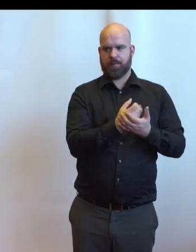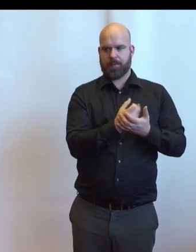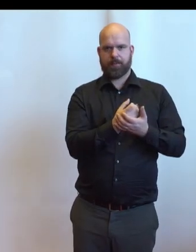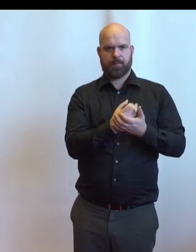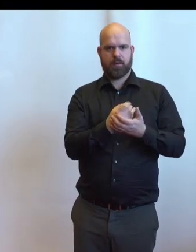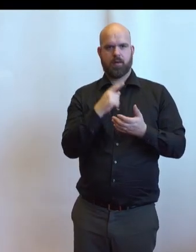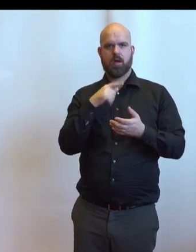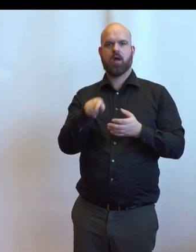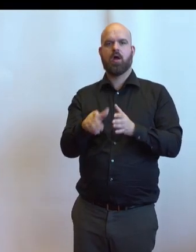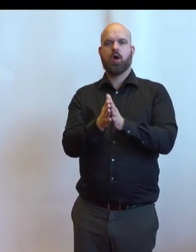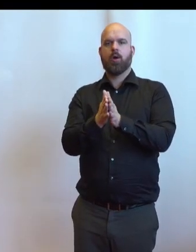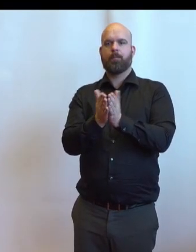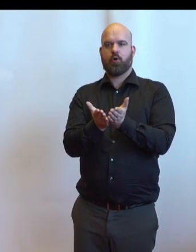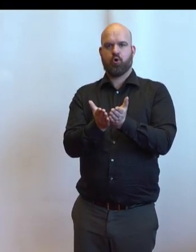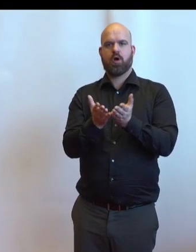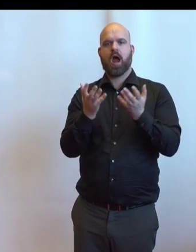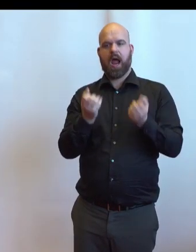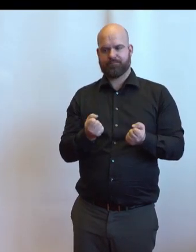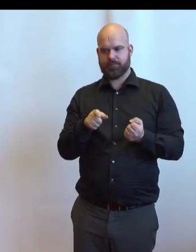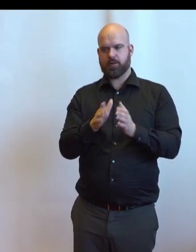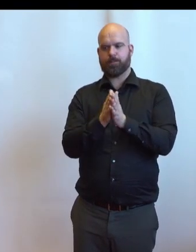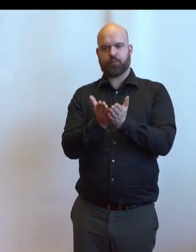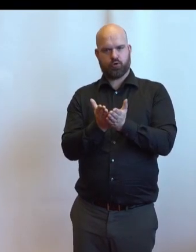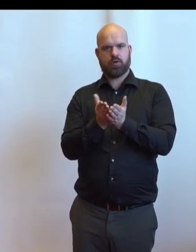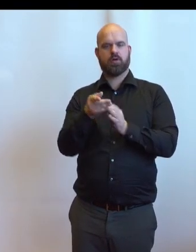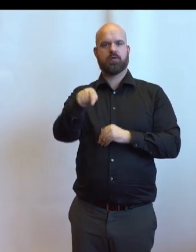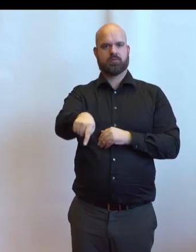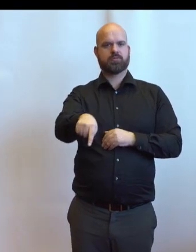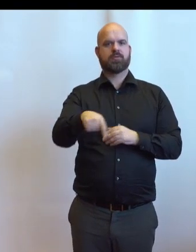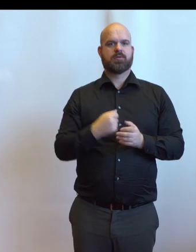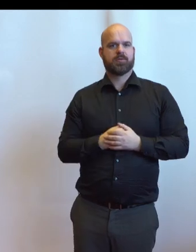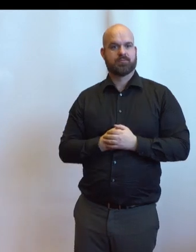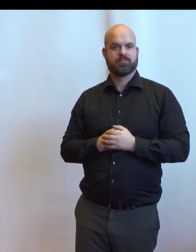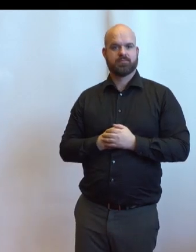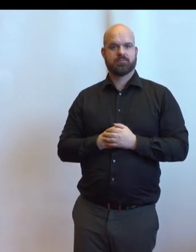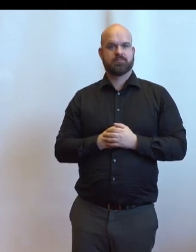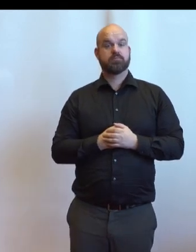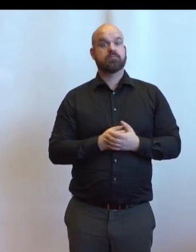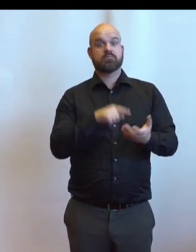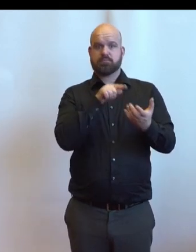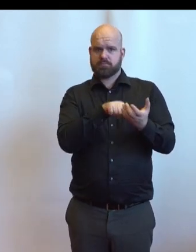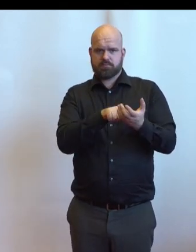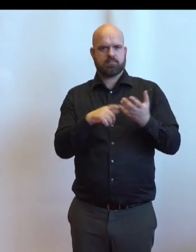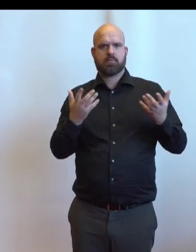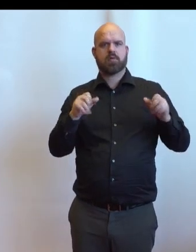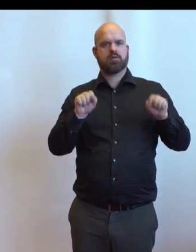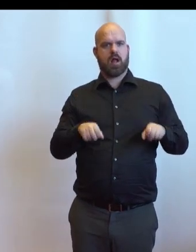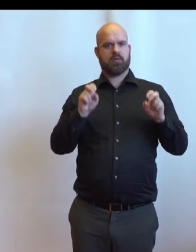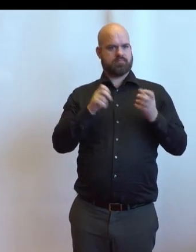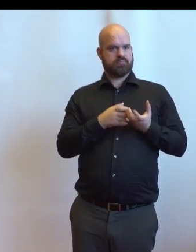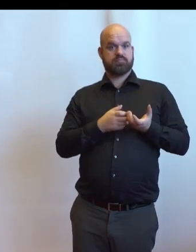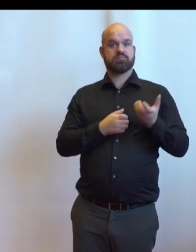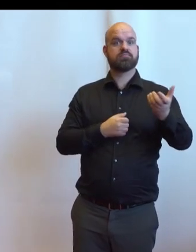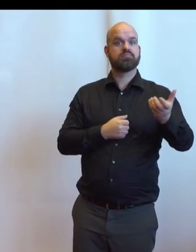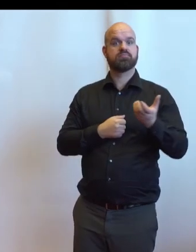book. The solution uses human-centric design principles and can integrate with smart glasses like